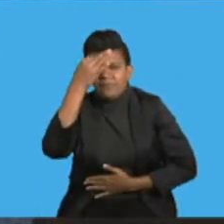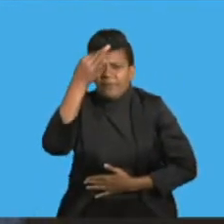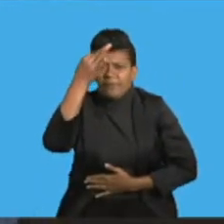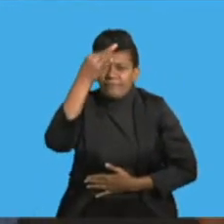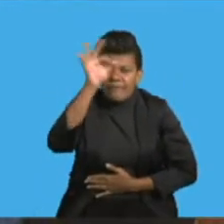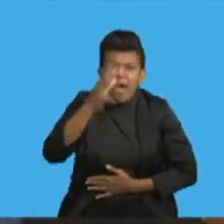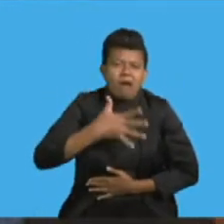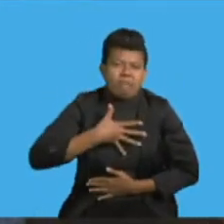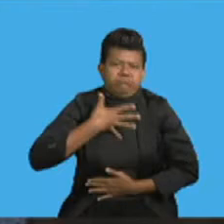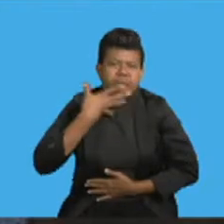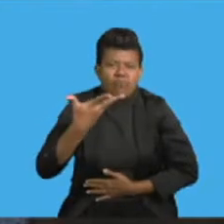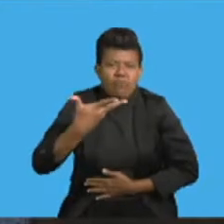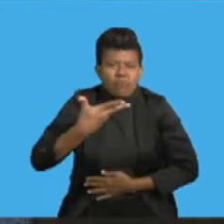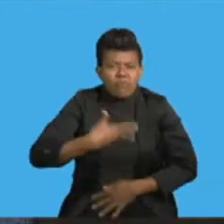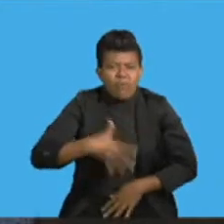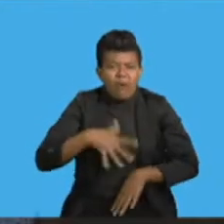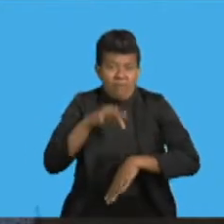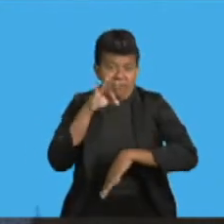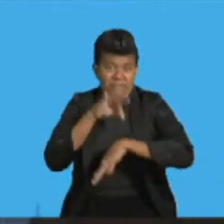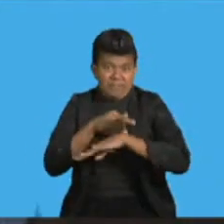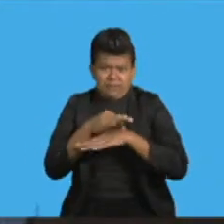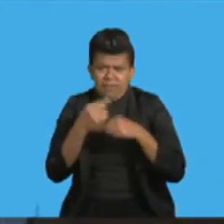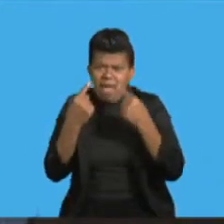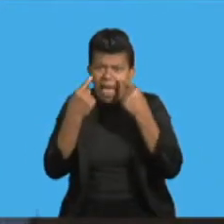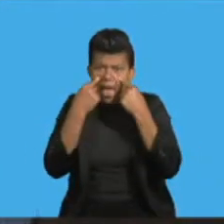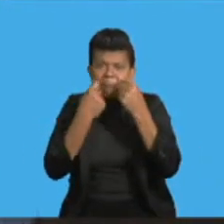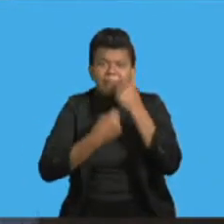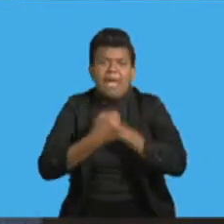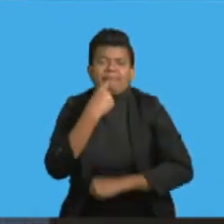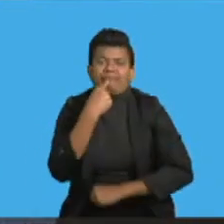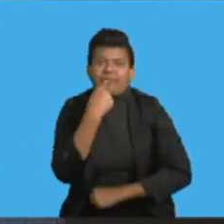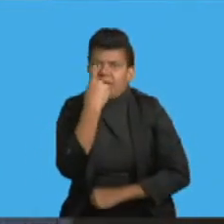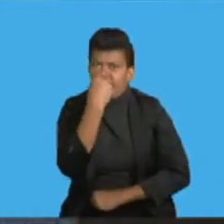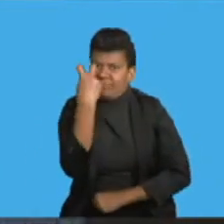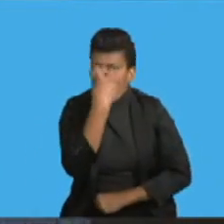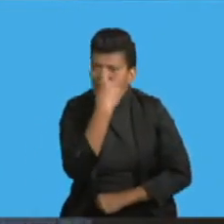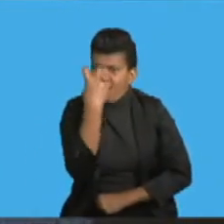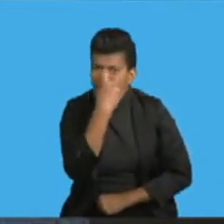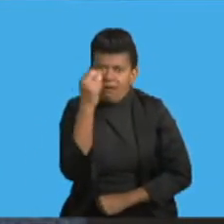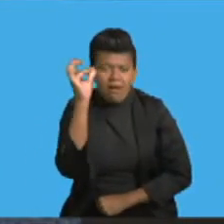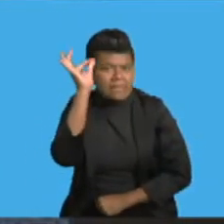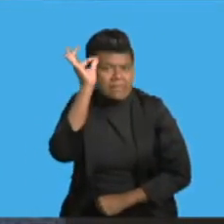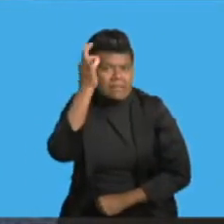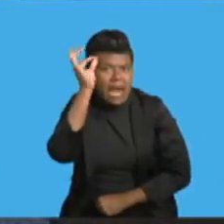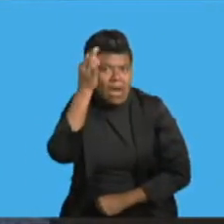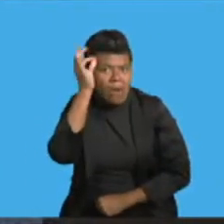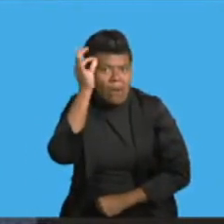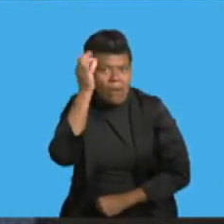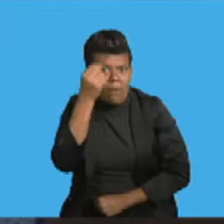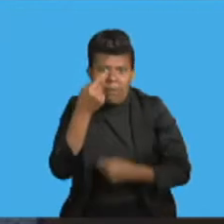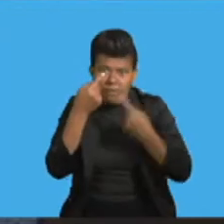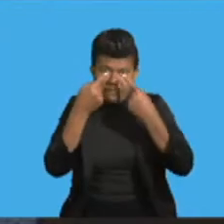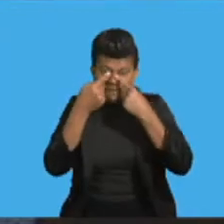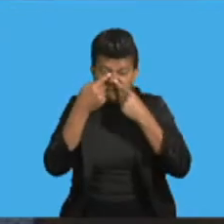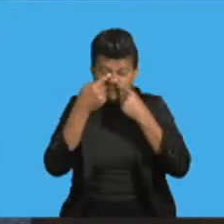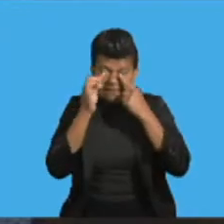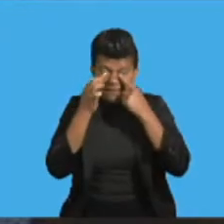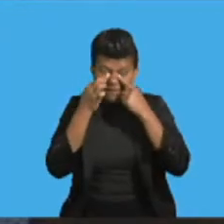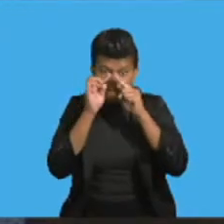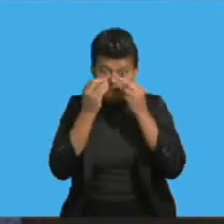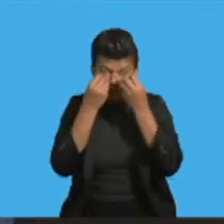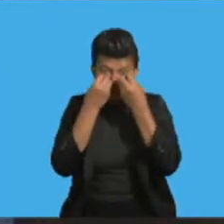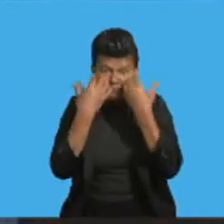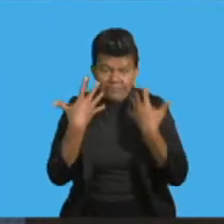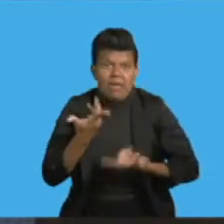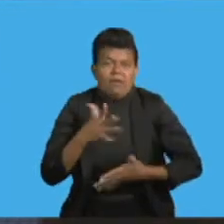yellowing of the skin and eyes. They may have red eyes, abdominal pain, diarrhea, shortness of breath, and rash. And World